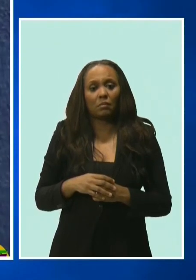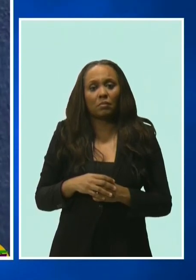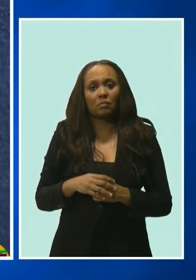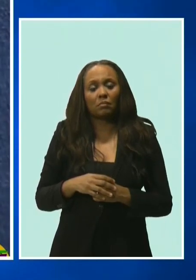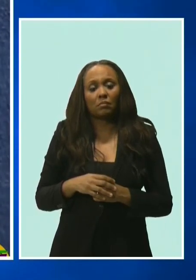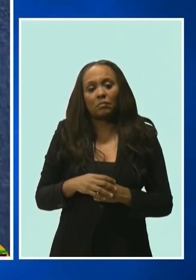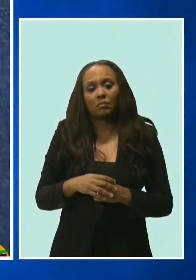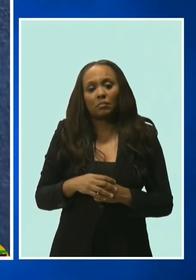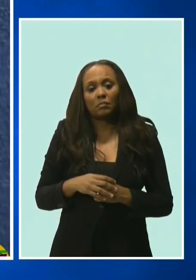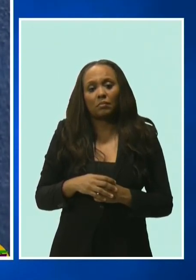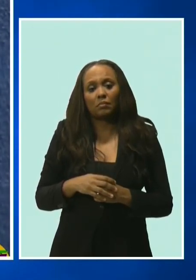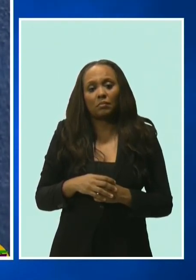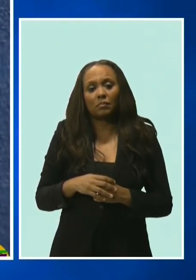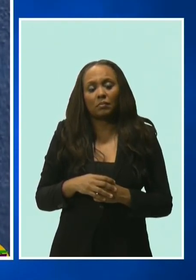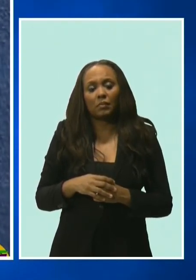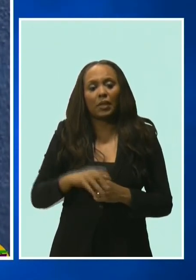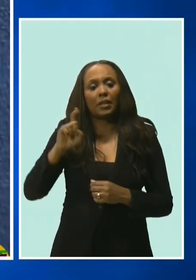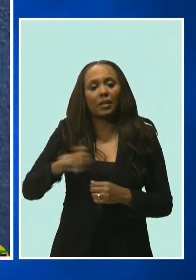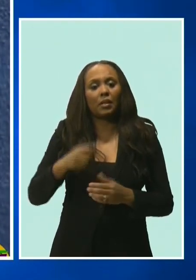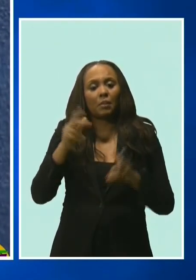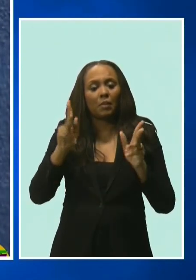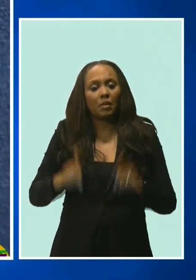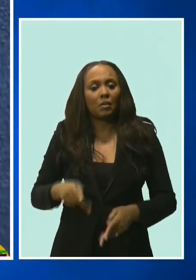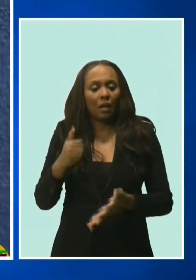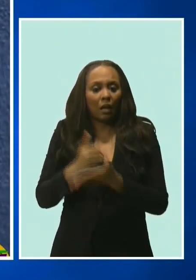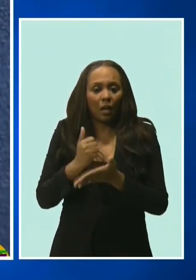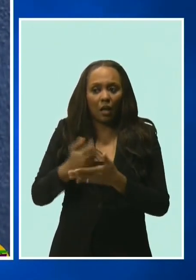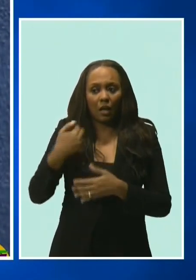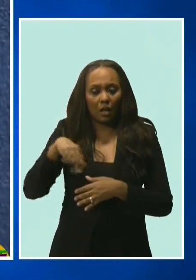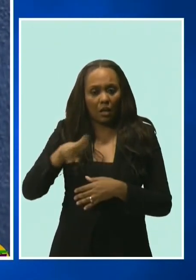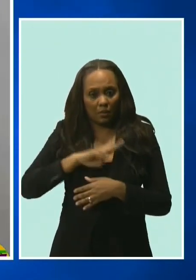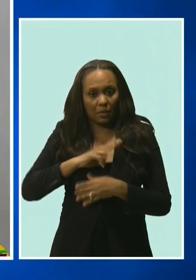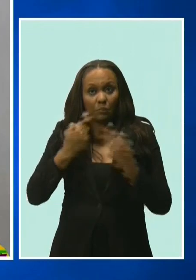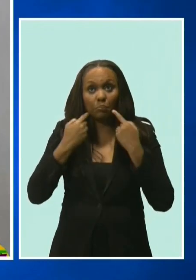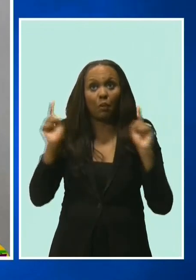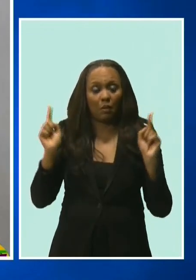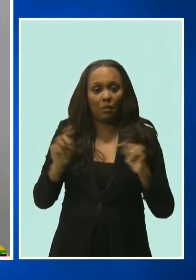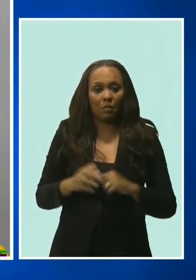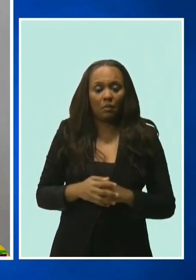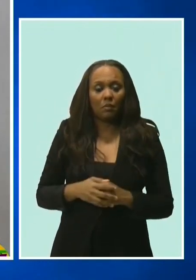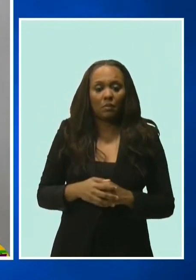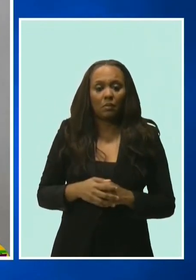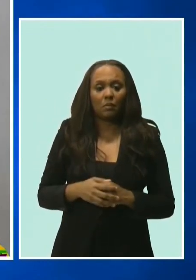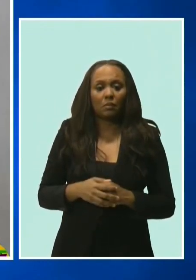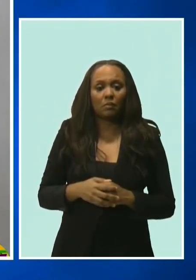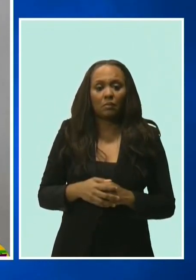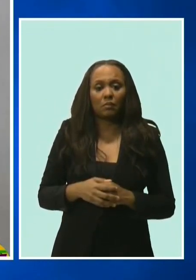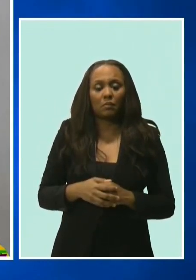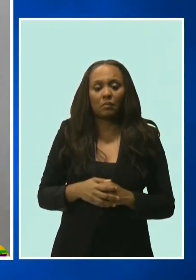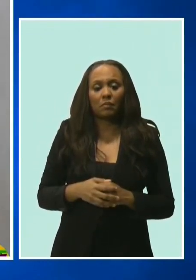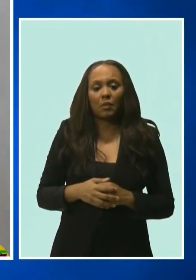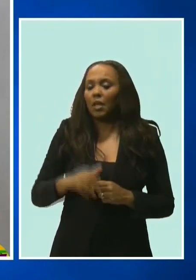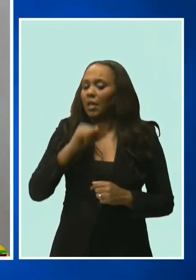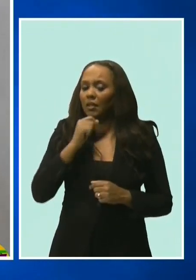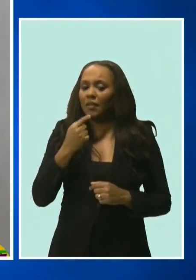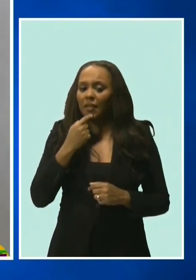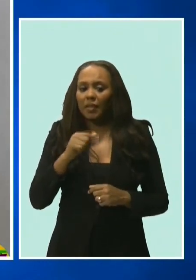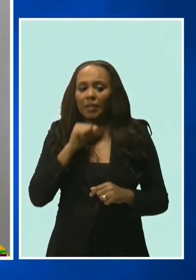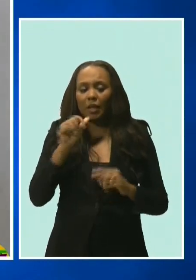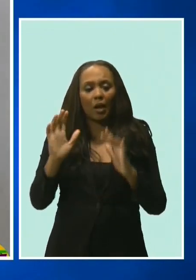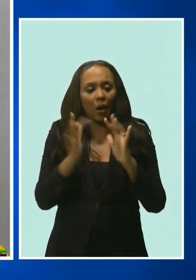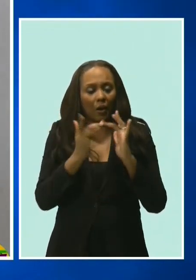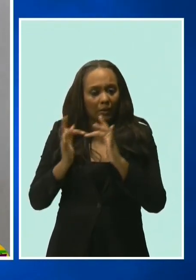so it's hard to swallow. So it's a smaller passage to swallow when eating or drinking.